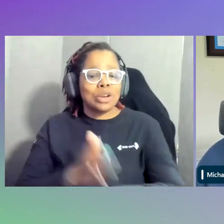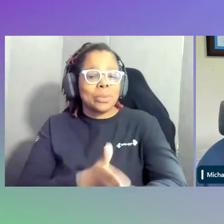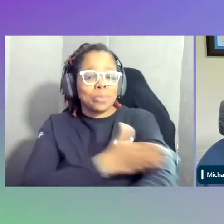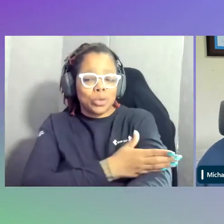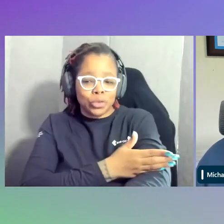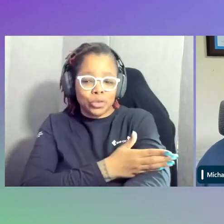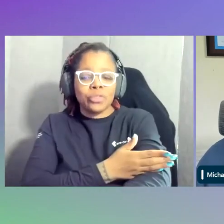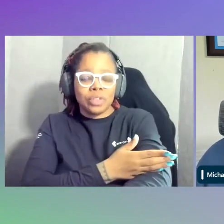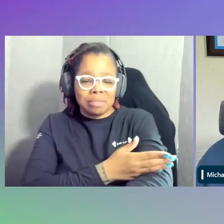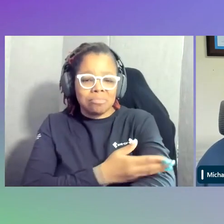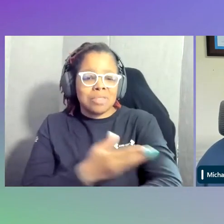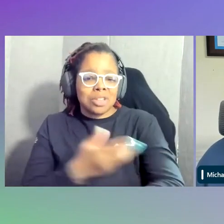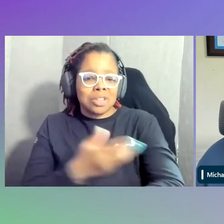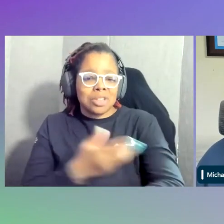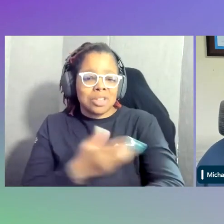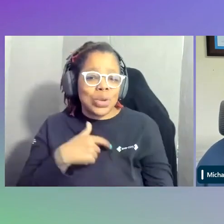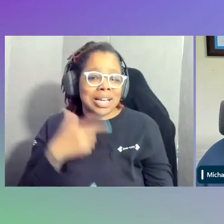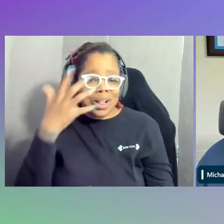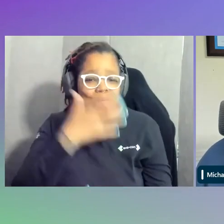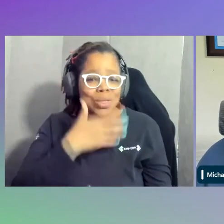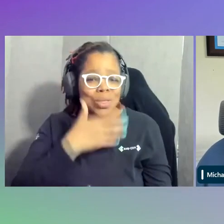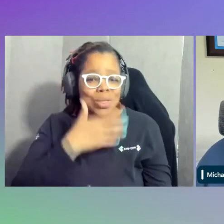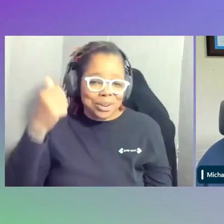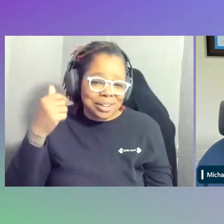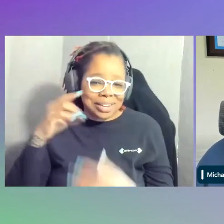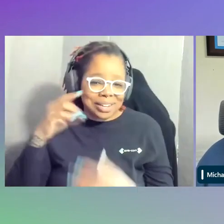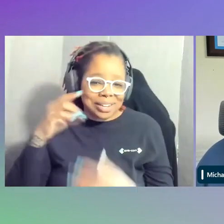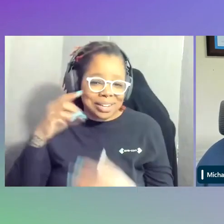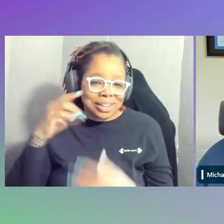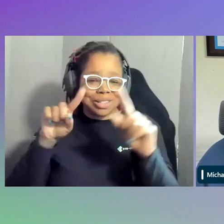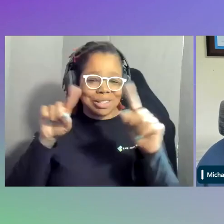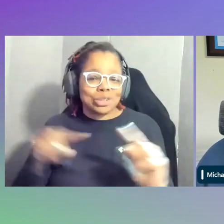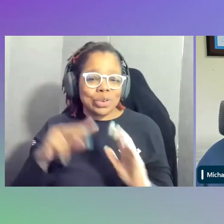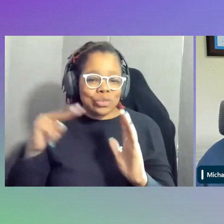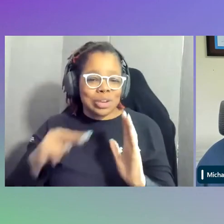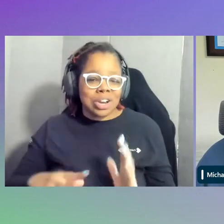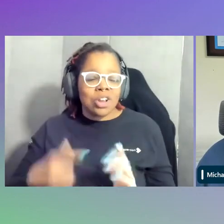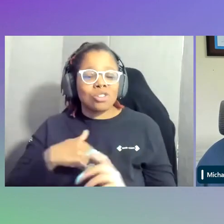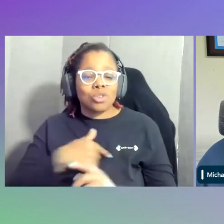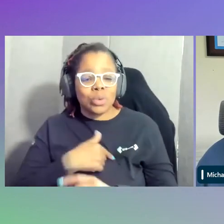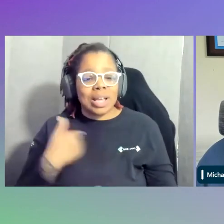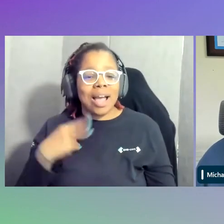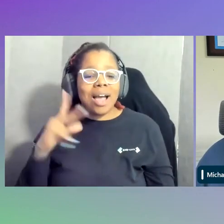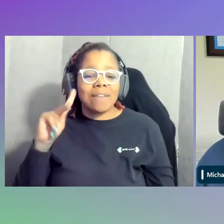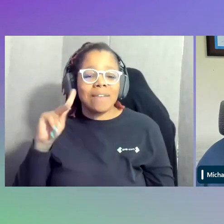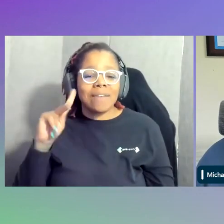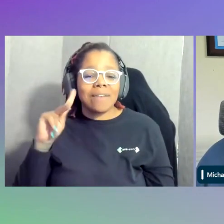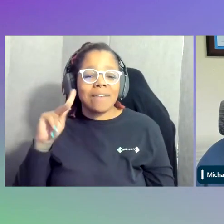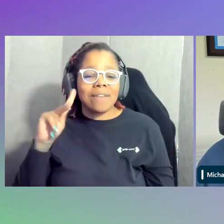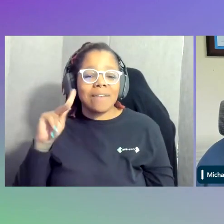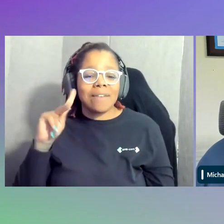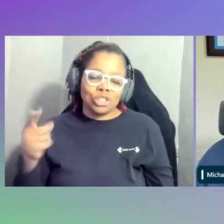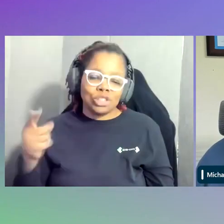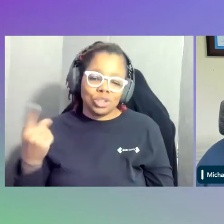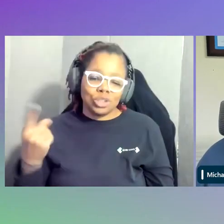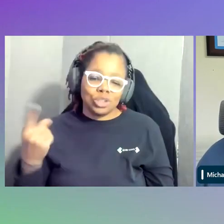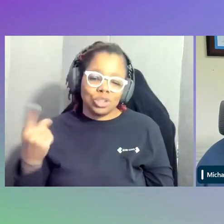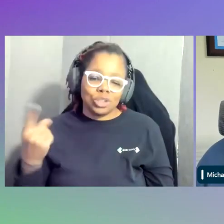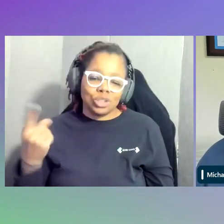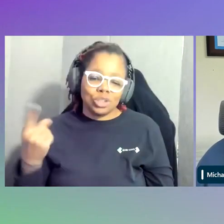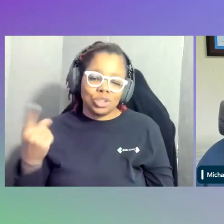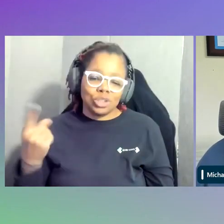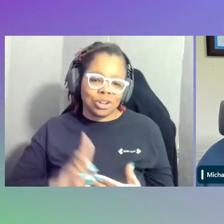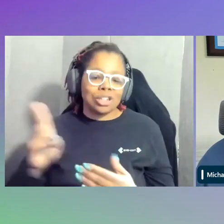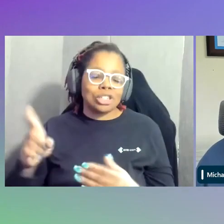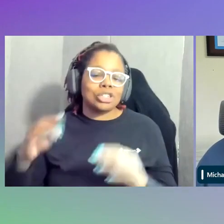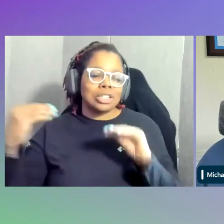and make us to look good on the screen reader. So we have Kate. She's one of our designers. She goes and teaches